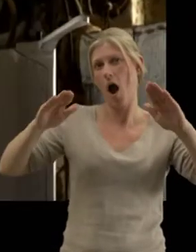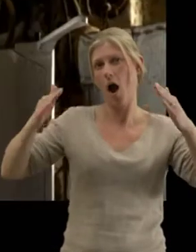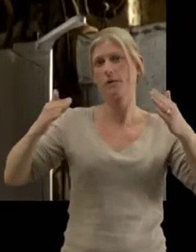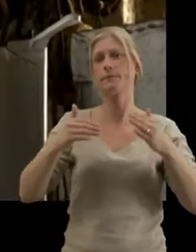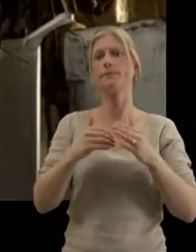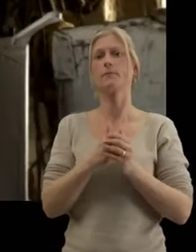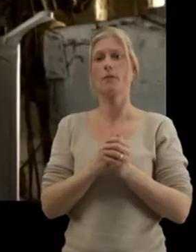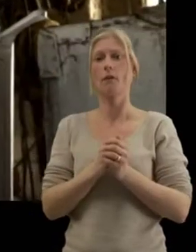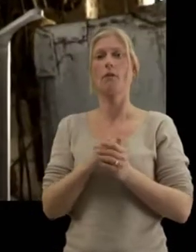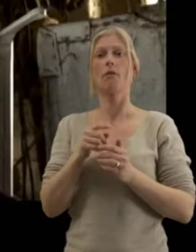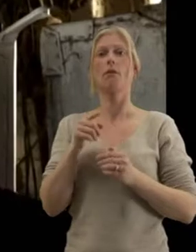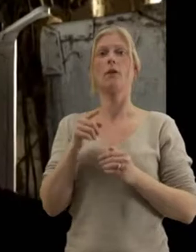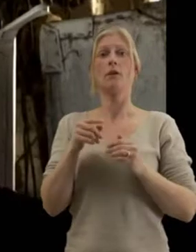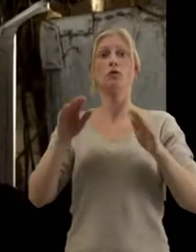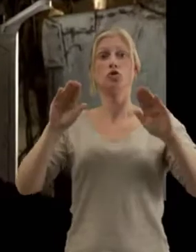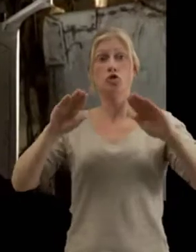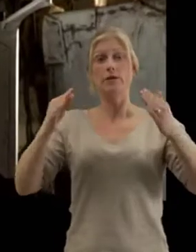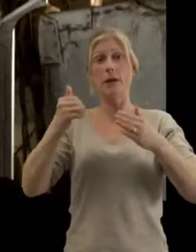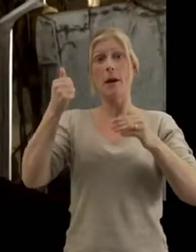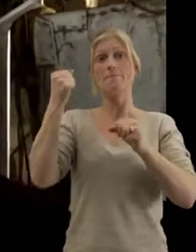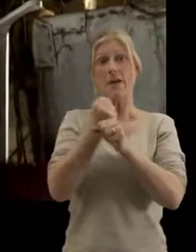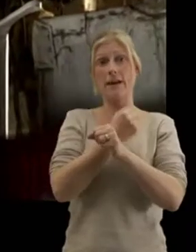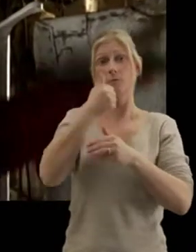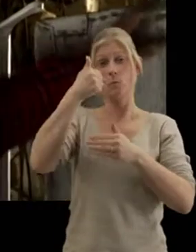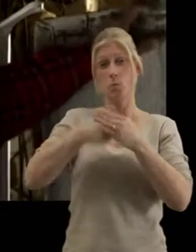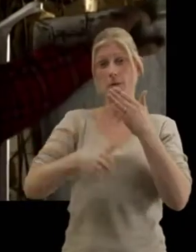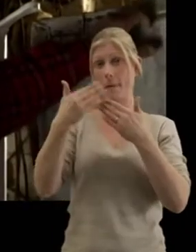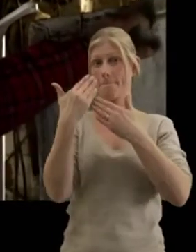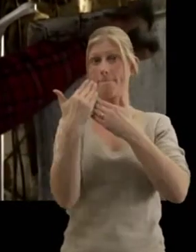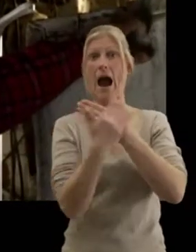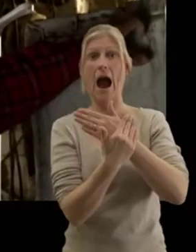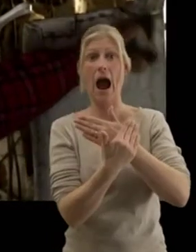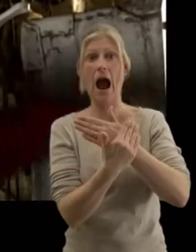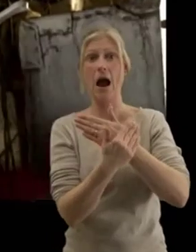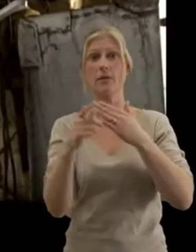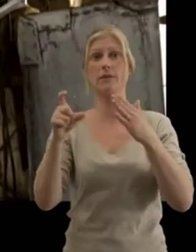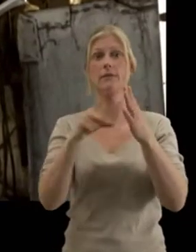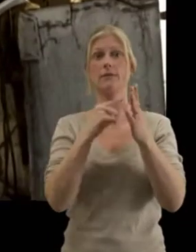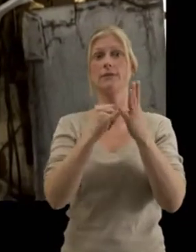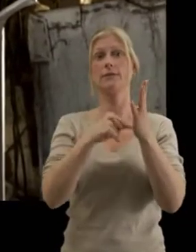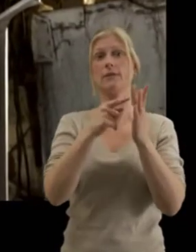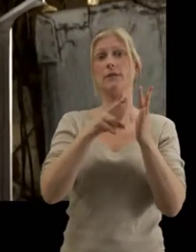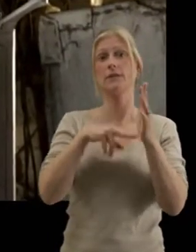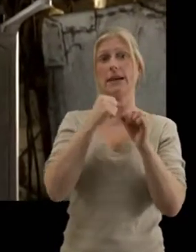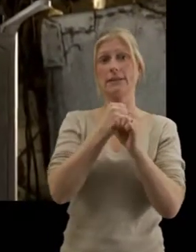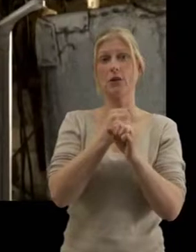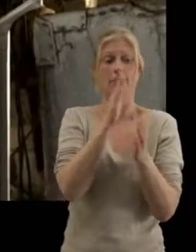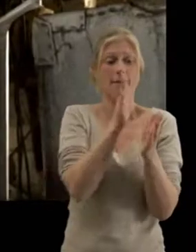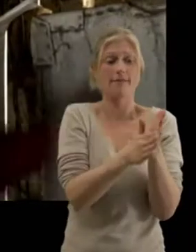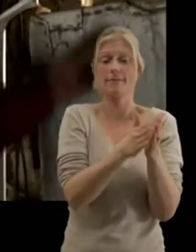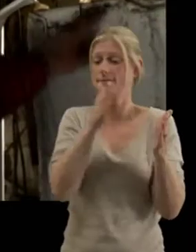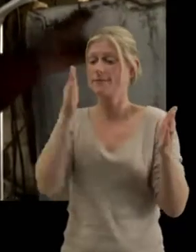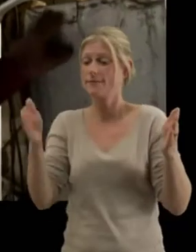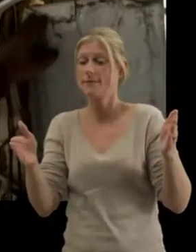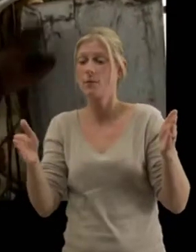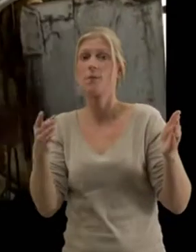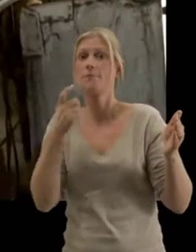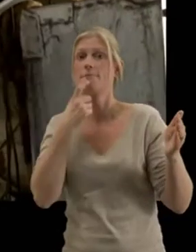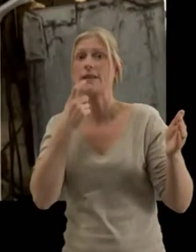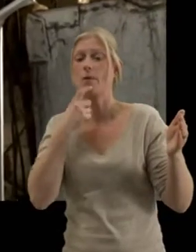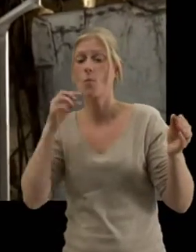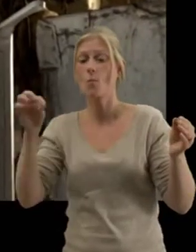these are made of a wooden back, as we call it, with a casting on either end, with a